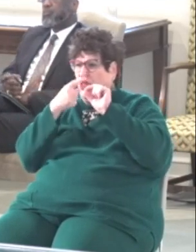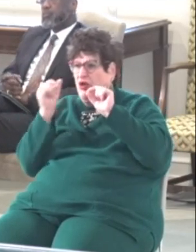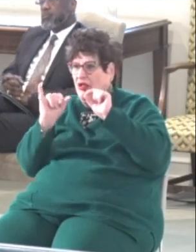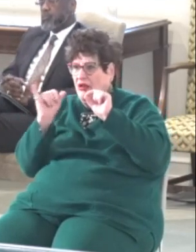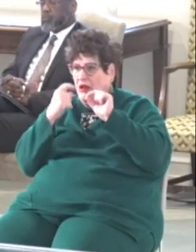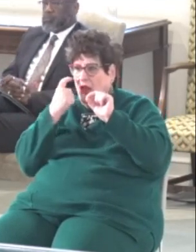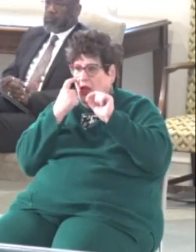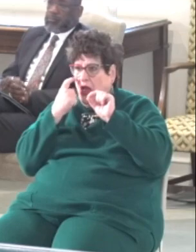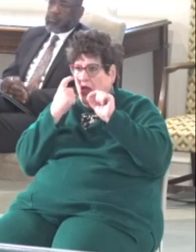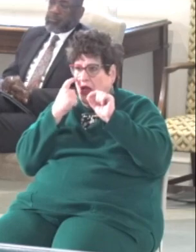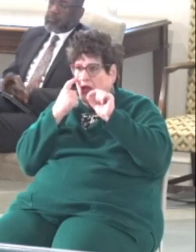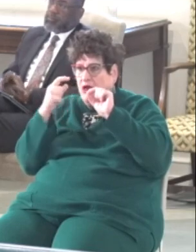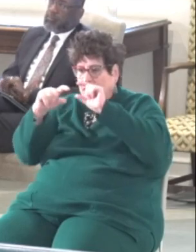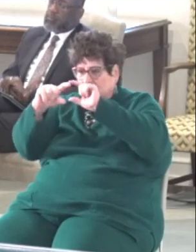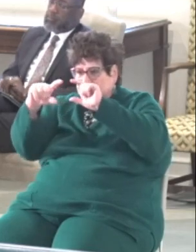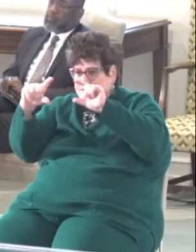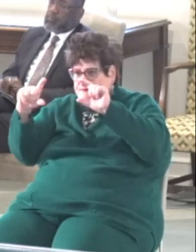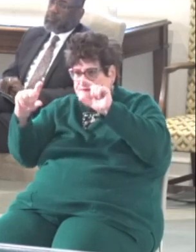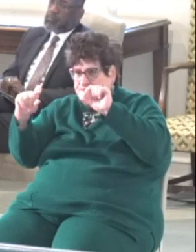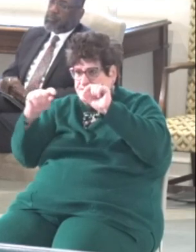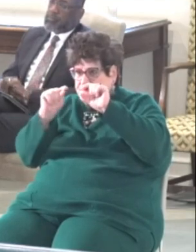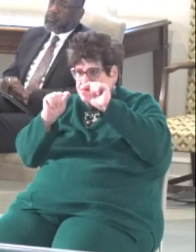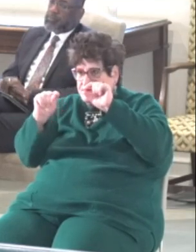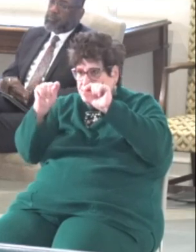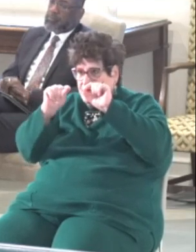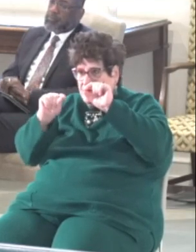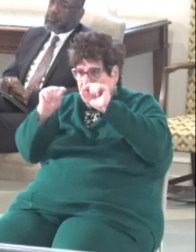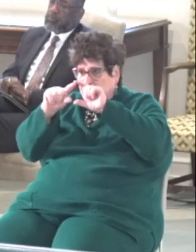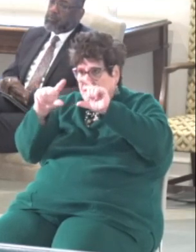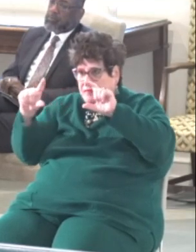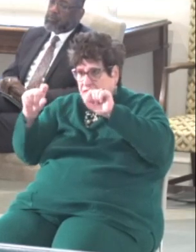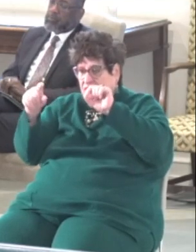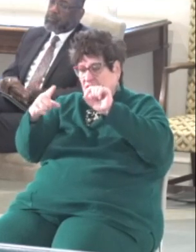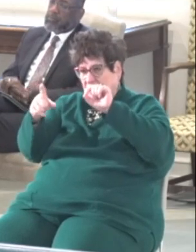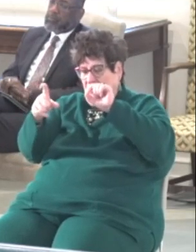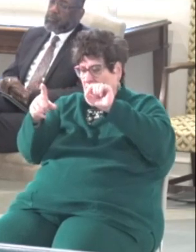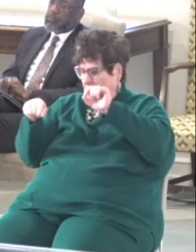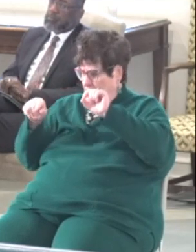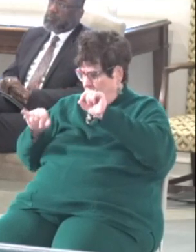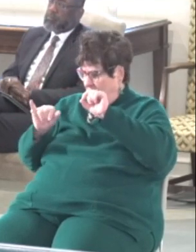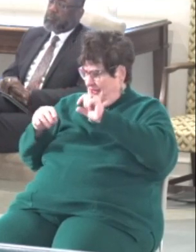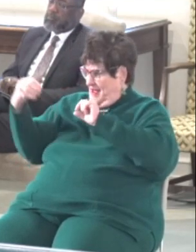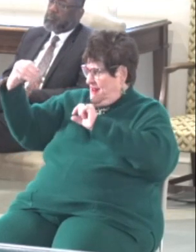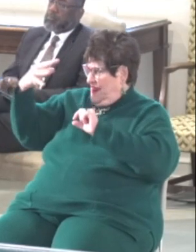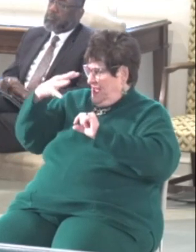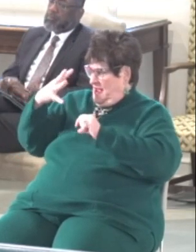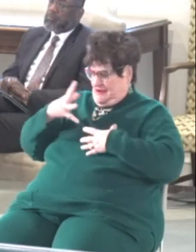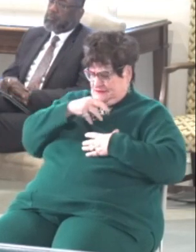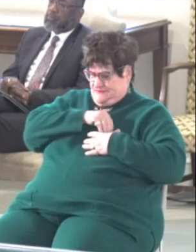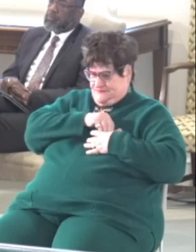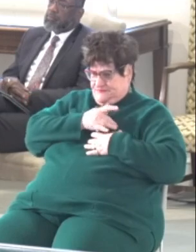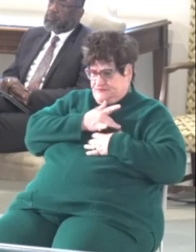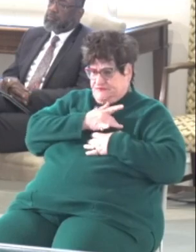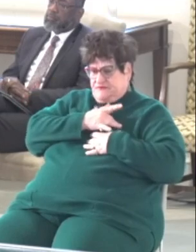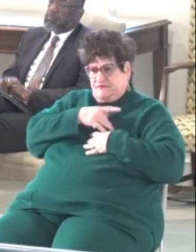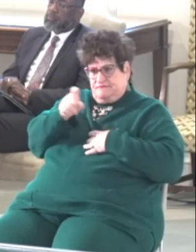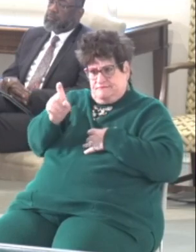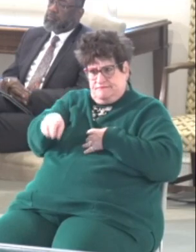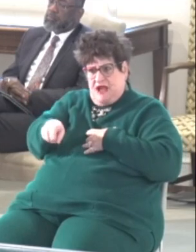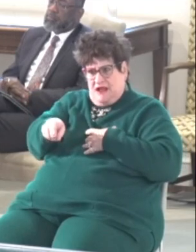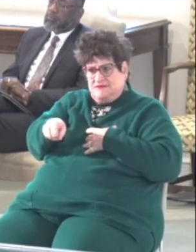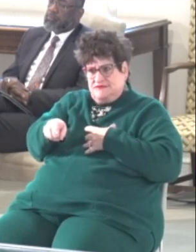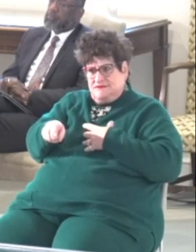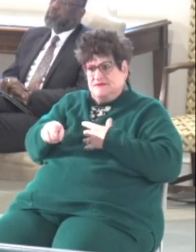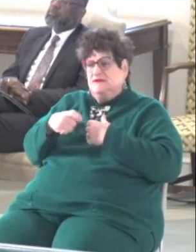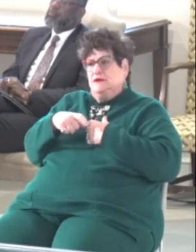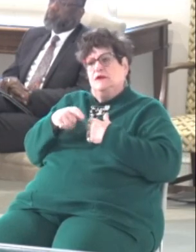Constructing shafts for the light to penetrate deeply into the central chambers of our hearts is an effort that must take place in a time